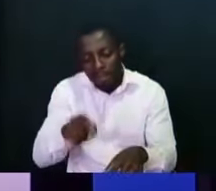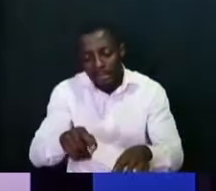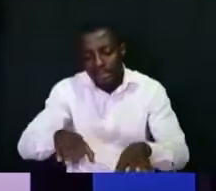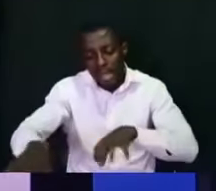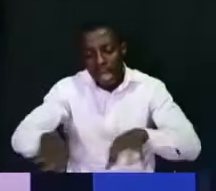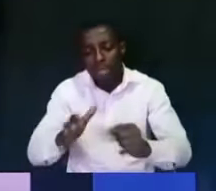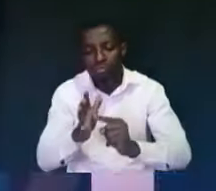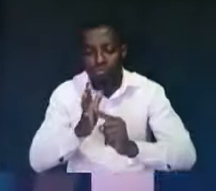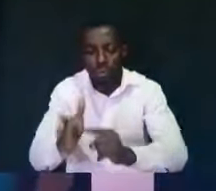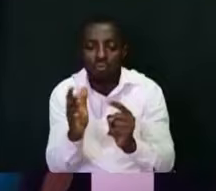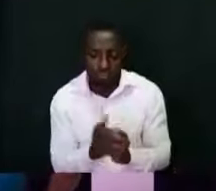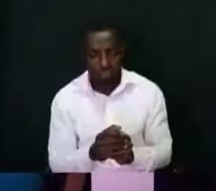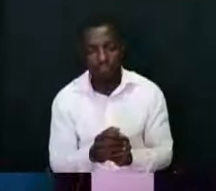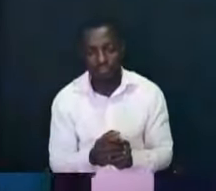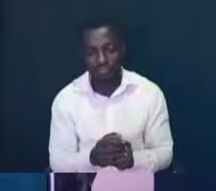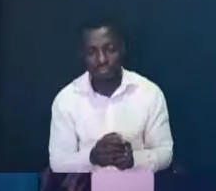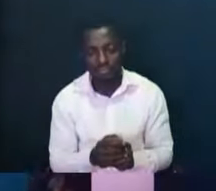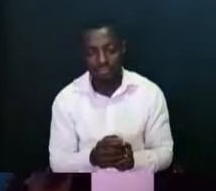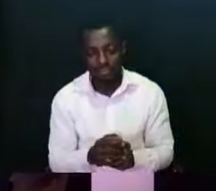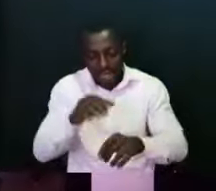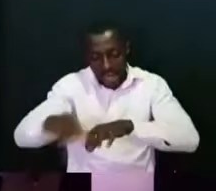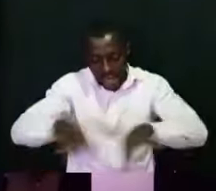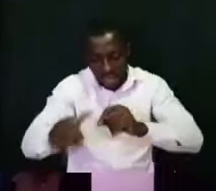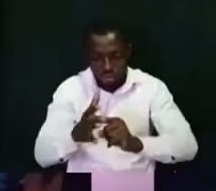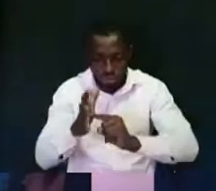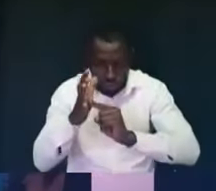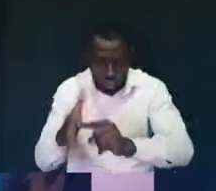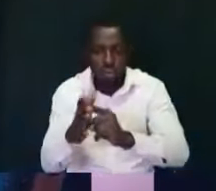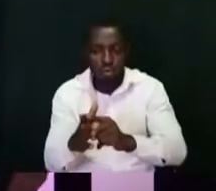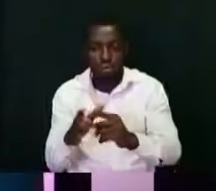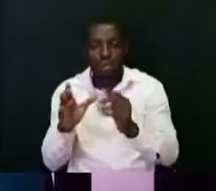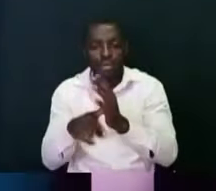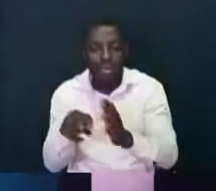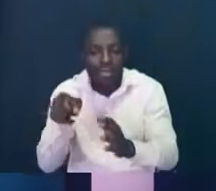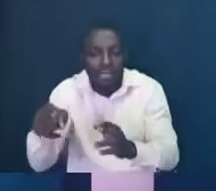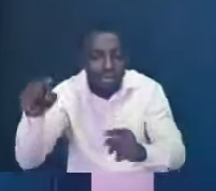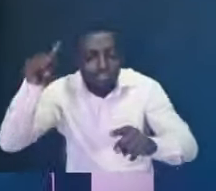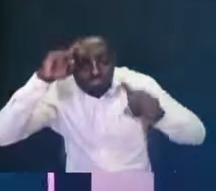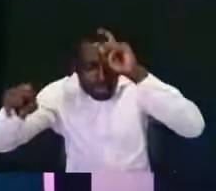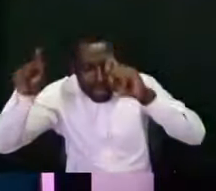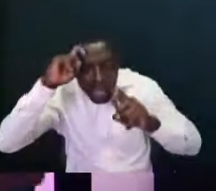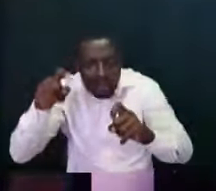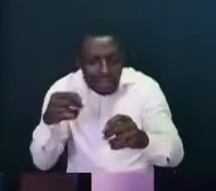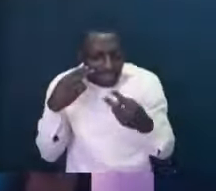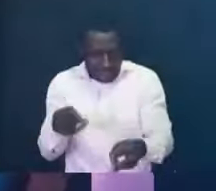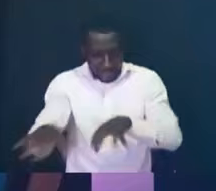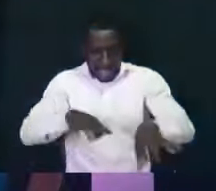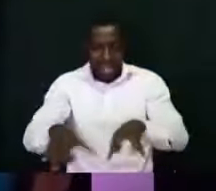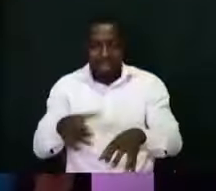As I said, one nam. In the year so at the BBD and arguments are settled. Na echingiye na ayekum.